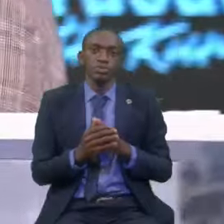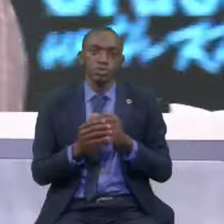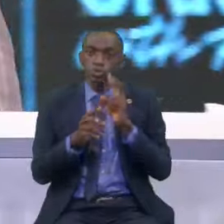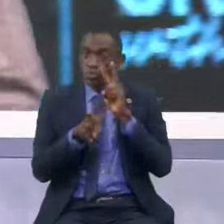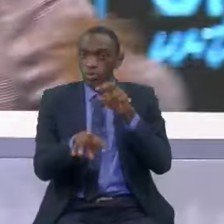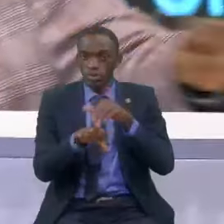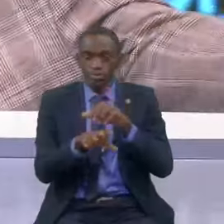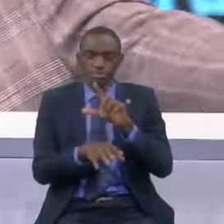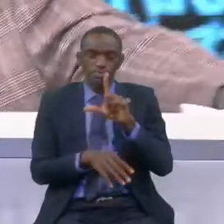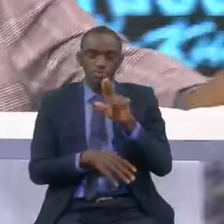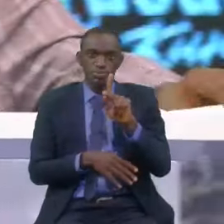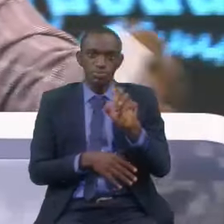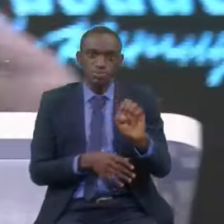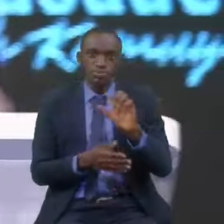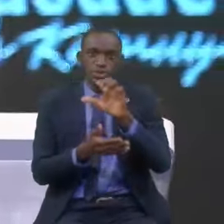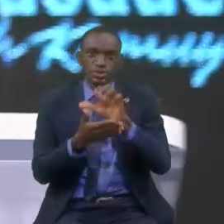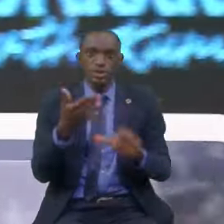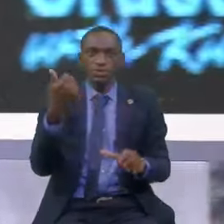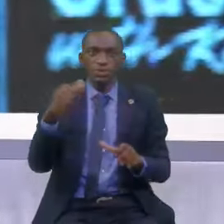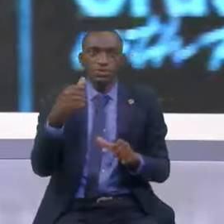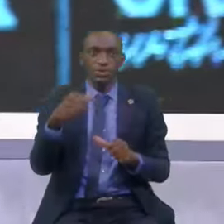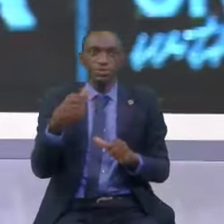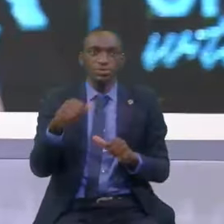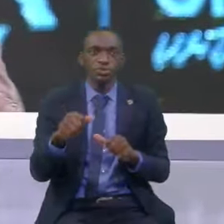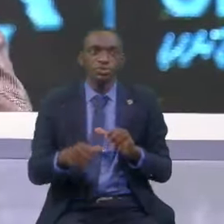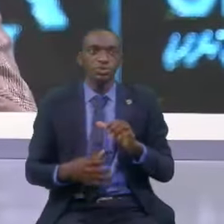10, and we're reading from verse 20.